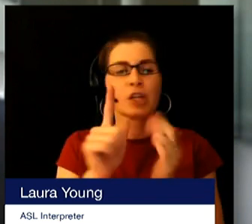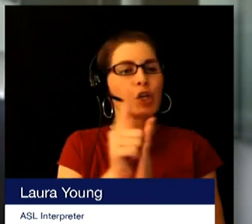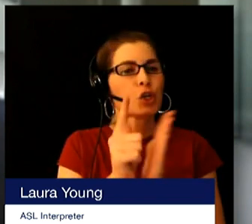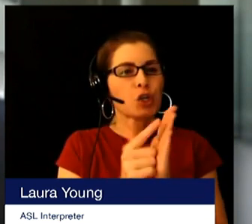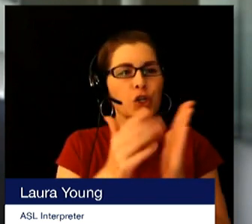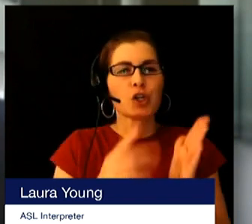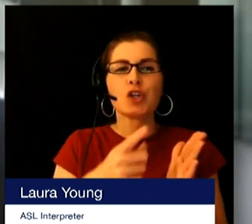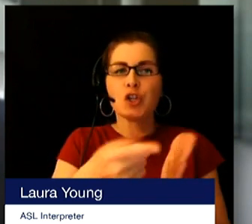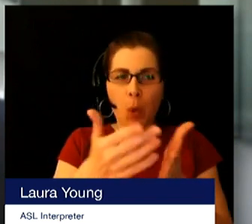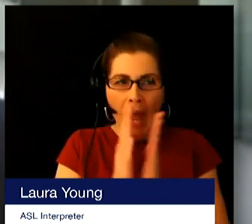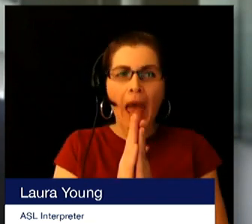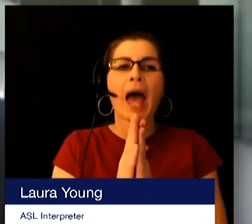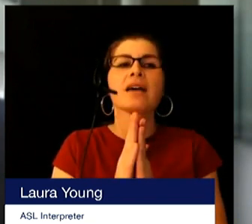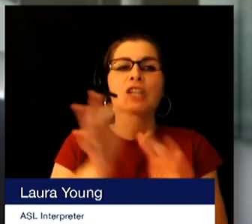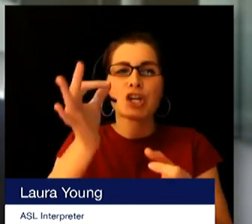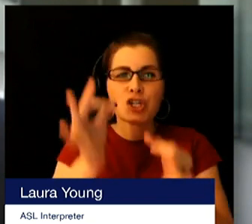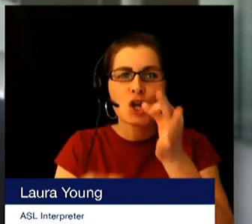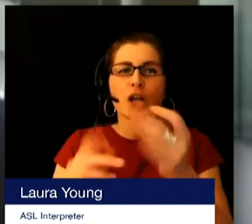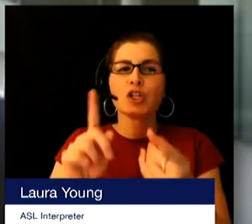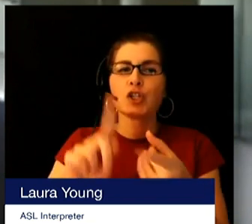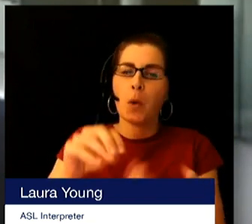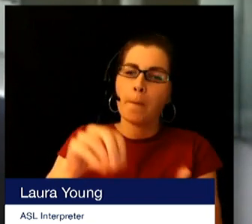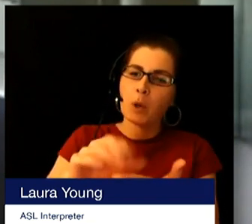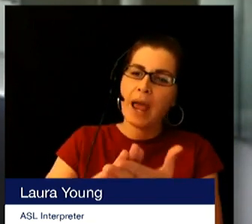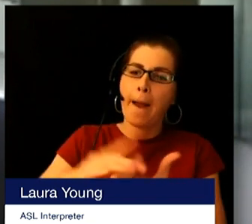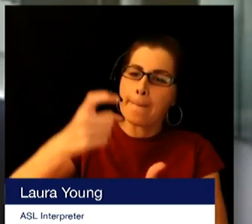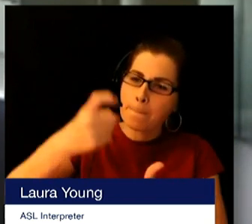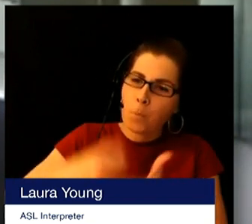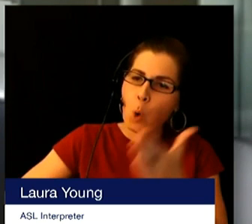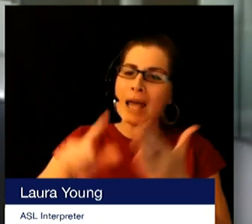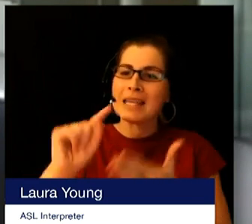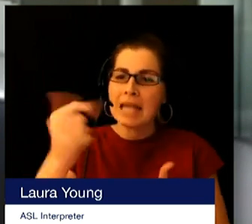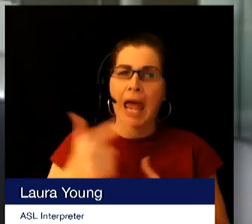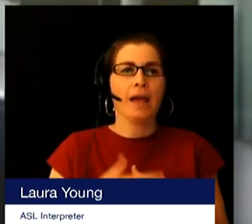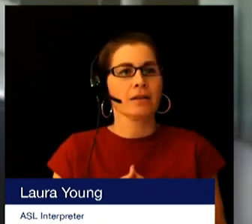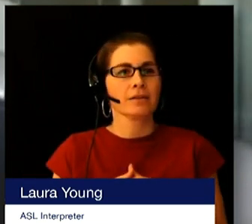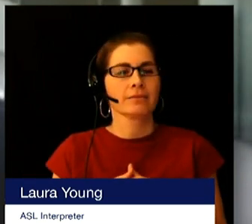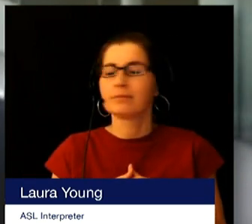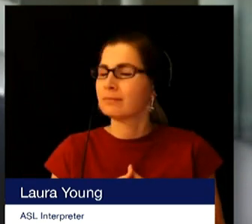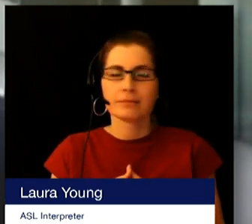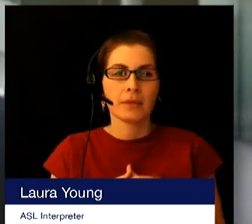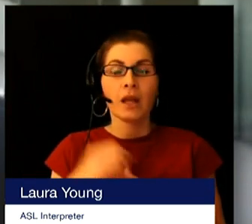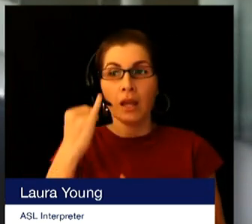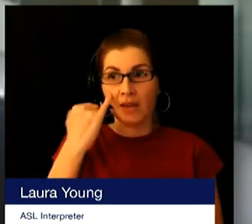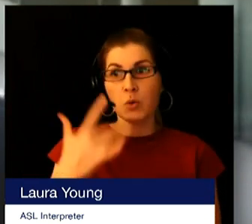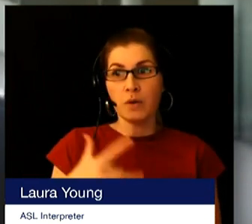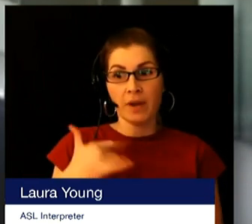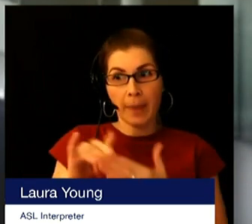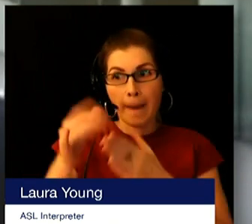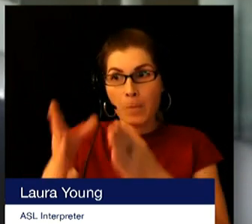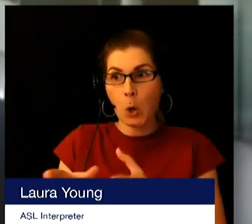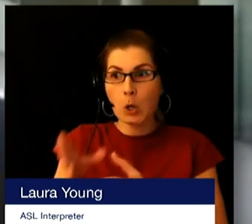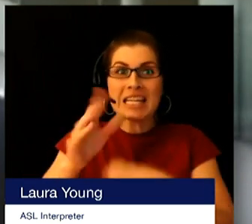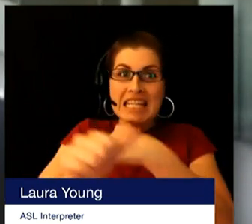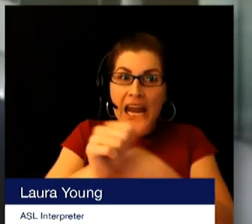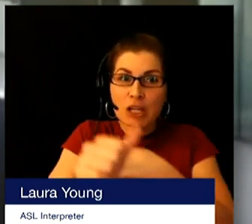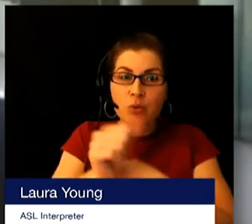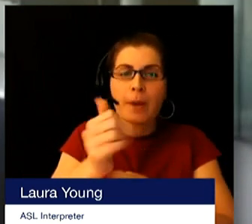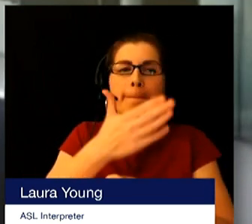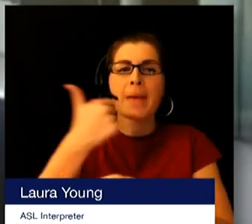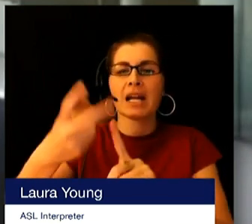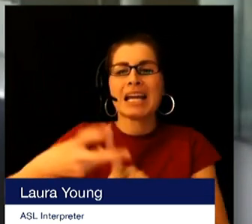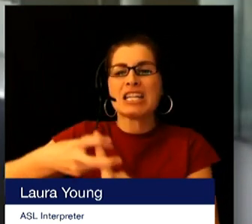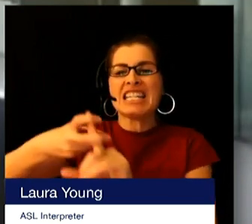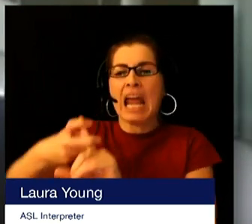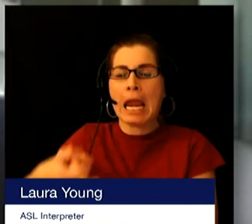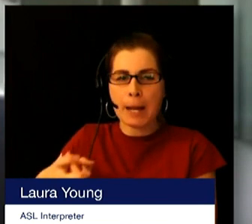a judge to put a price tag on freedom. Instead, if we think someone is so dangerous that they shouldn't be released, we'll ask a court to detain them without regard